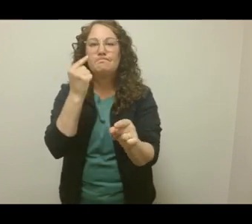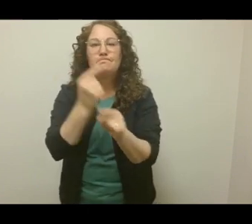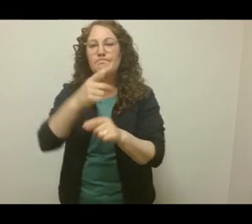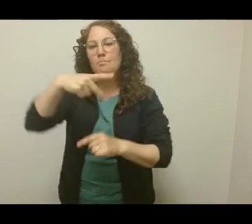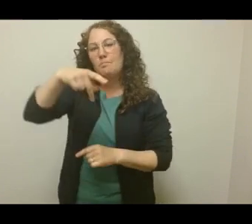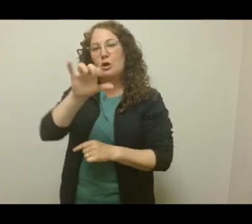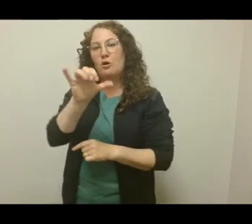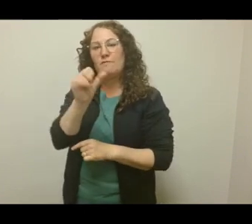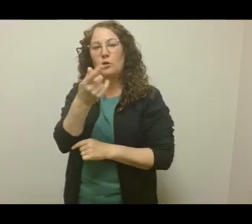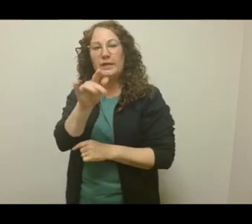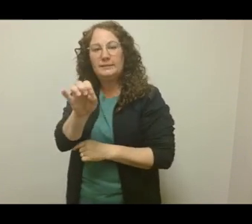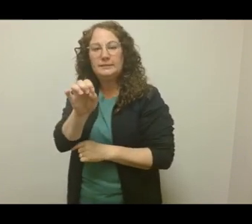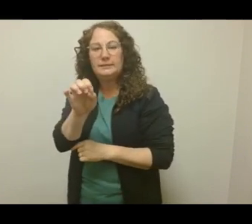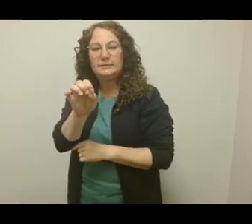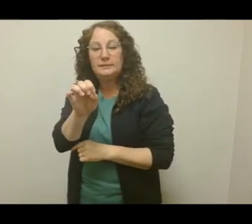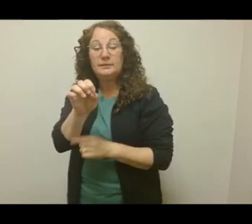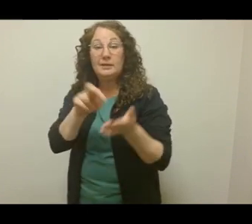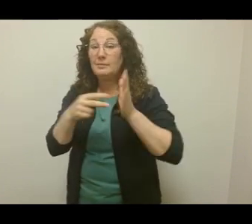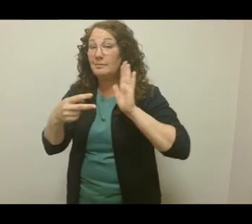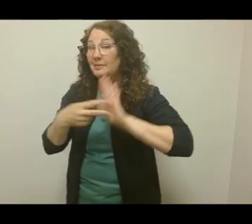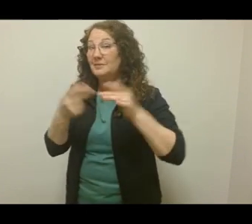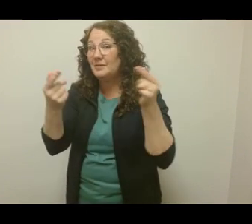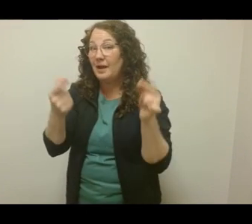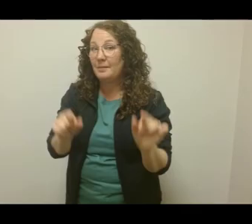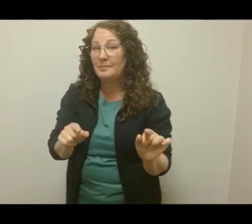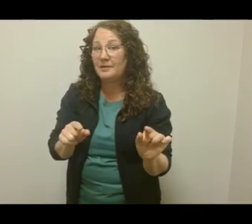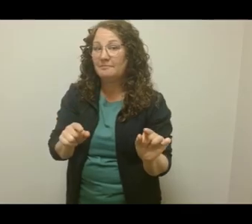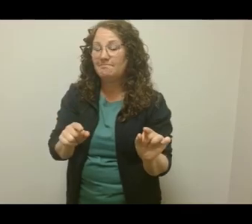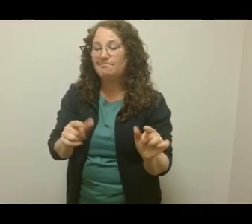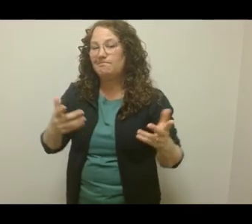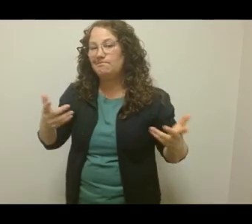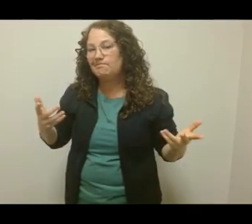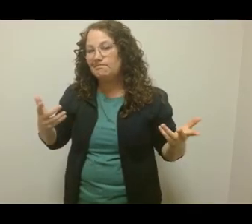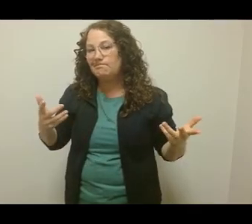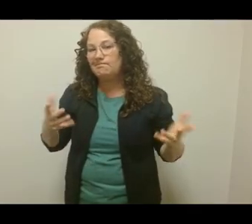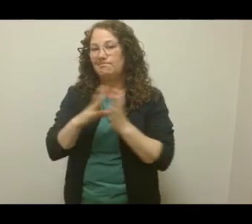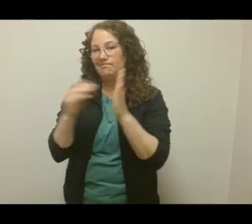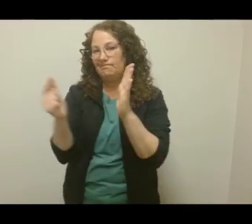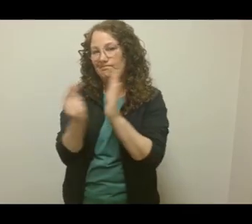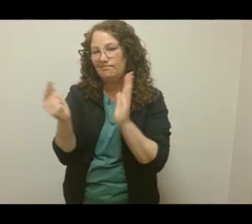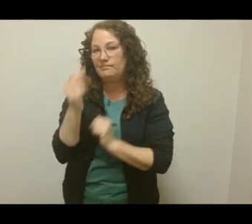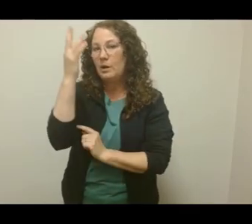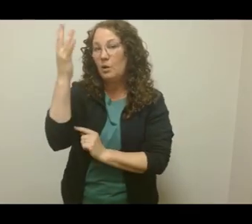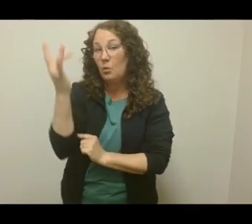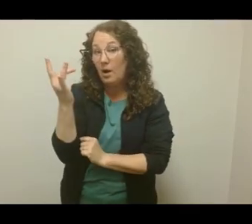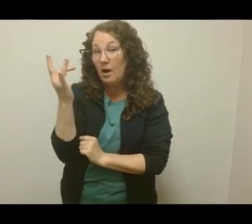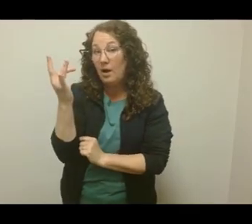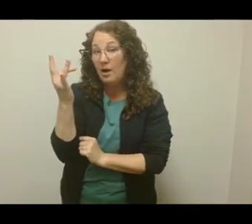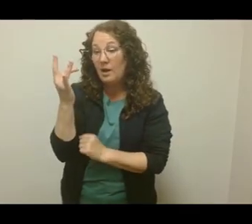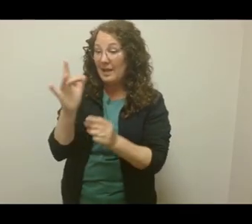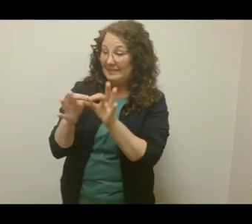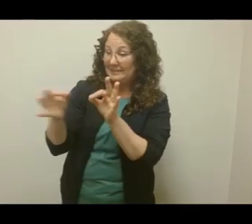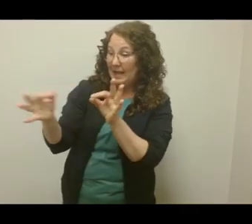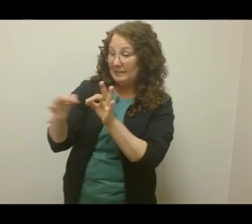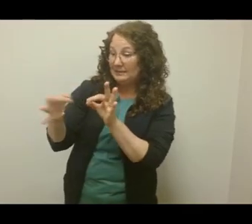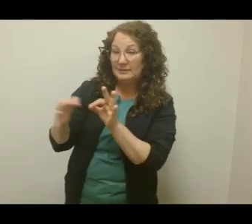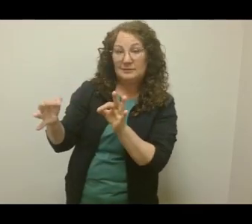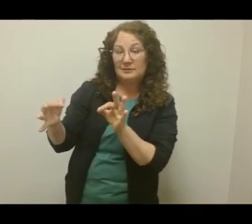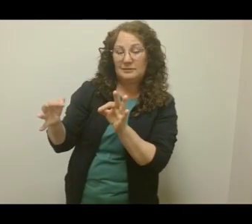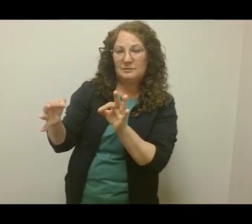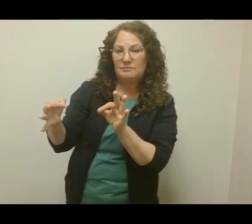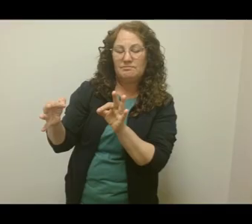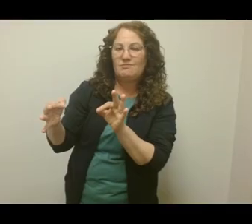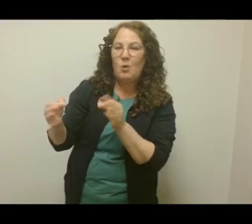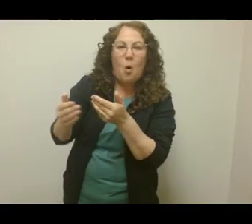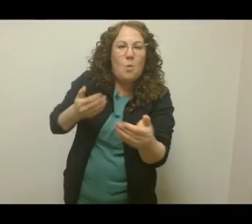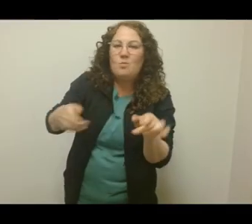and the result is unfortunately plagiarism because the text is too close